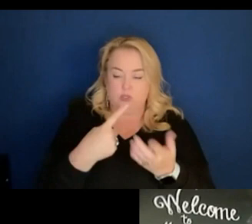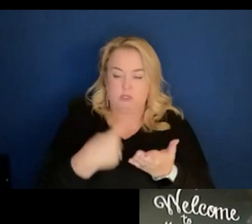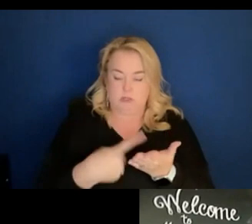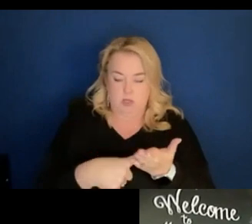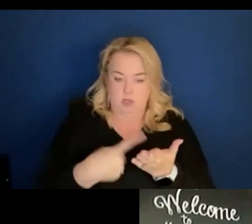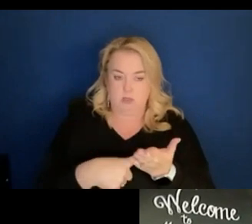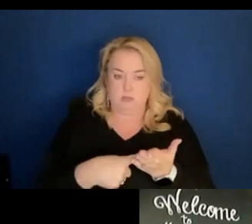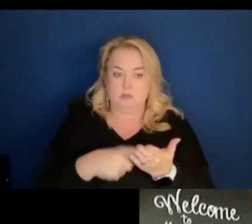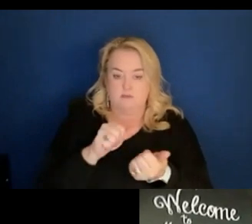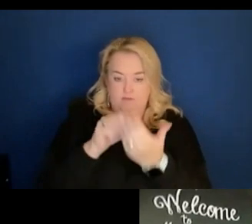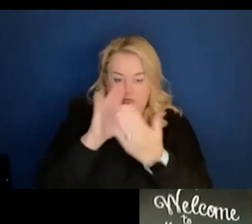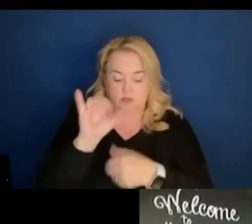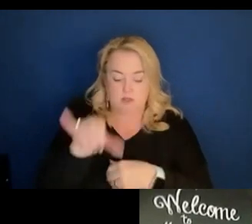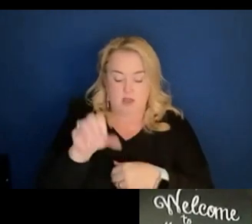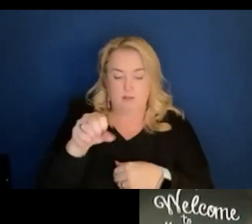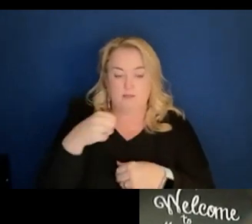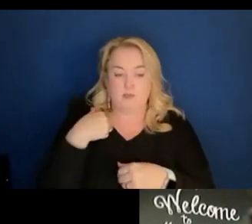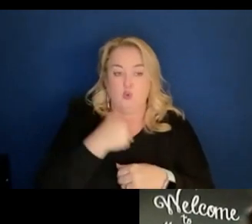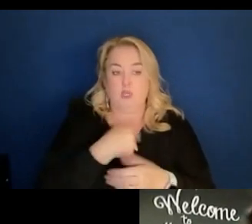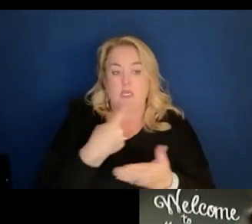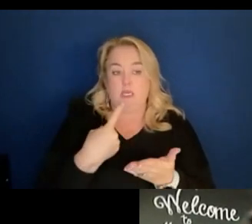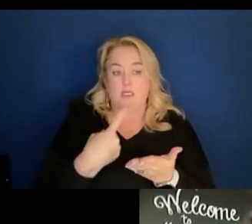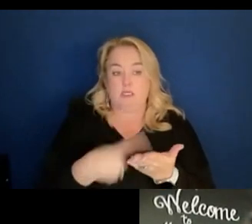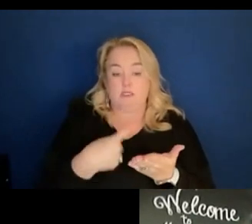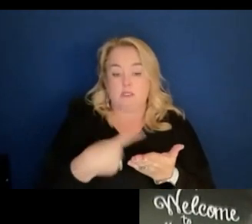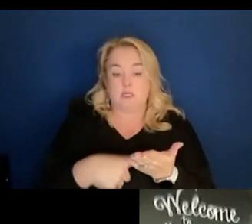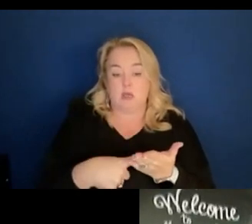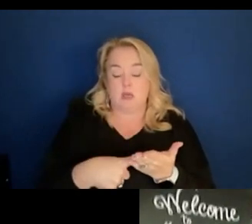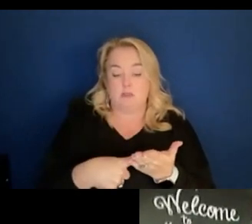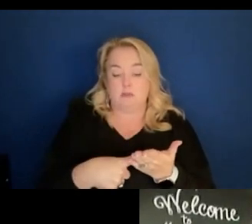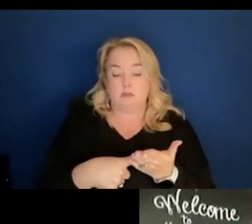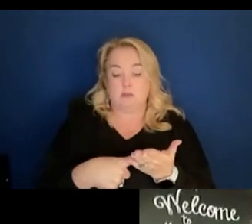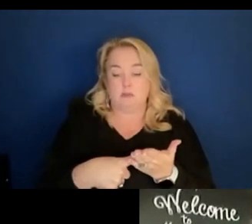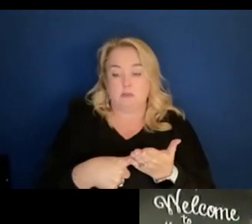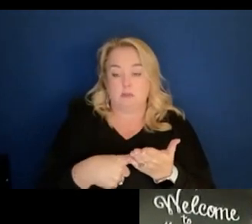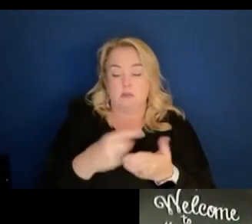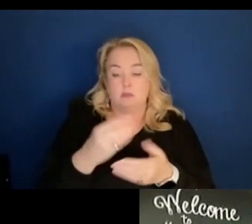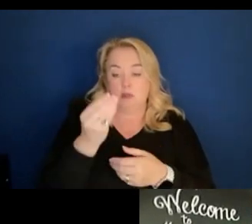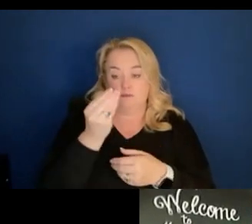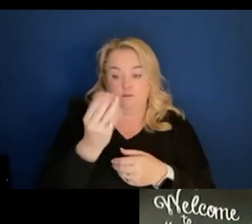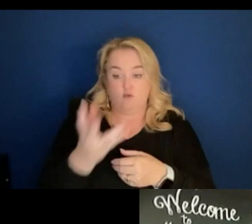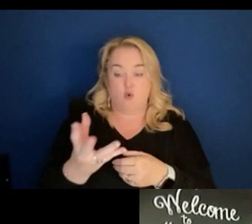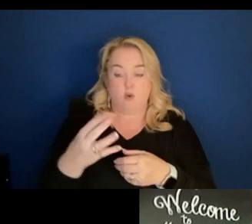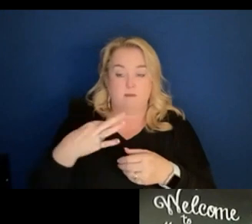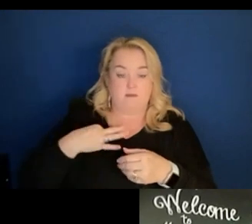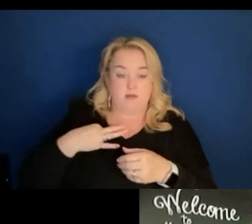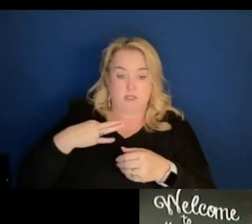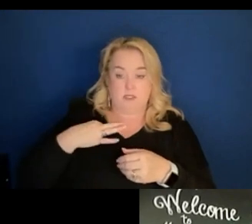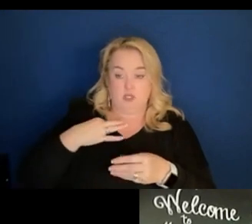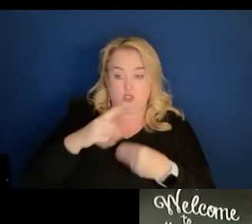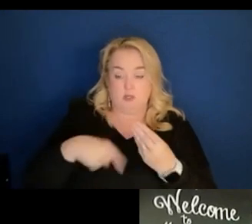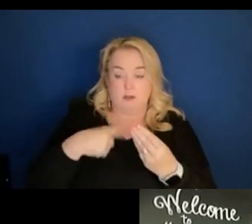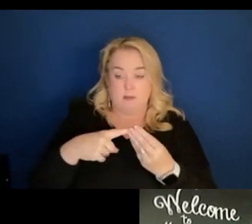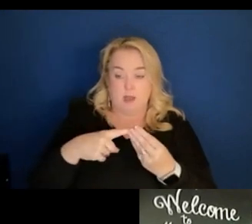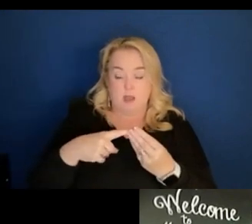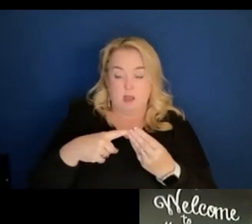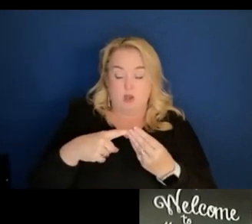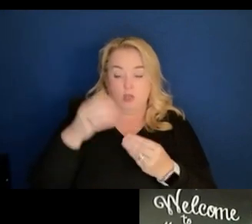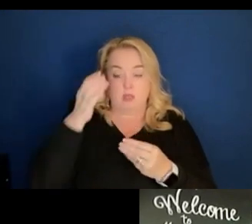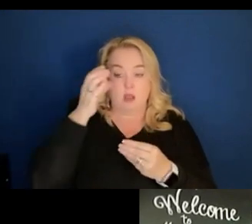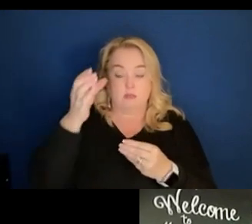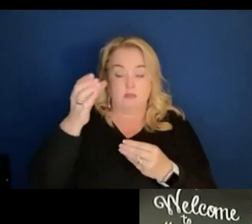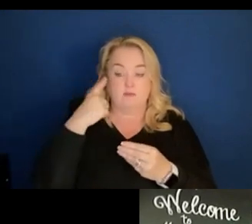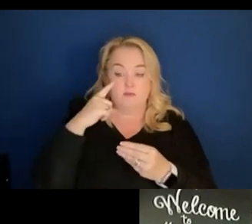We discuss and inform our volunteers about the concept